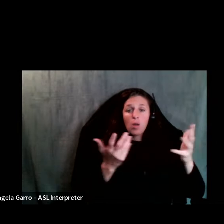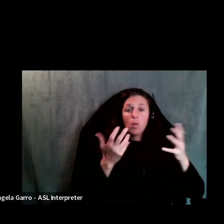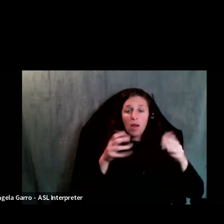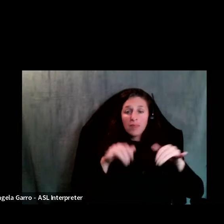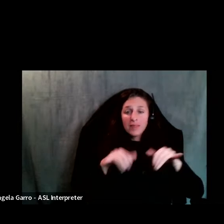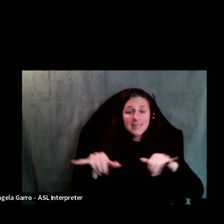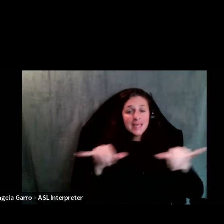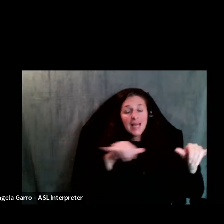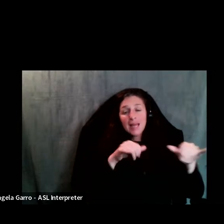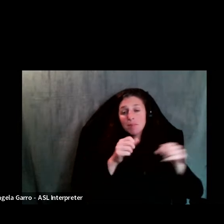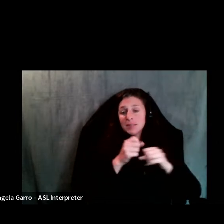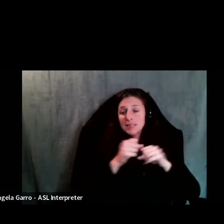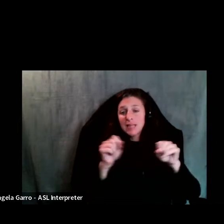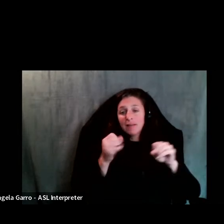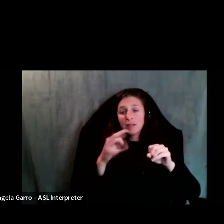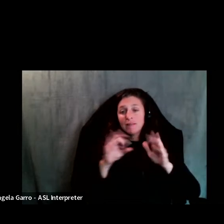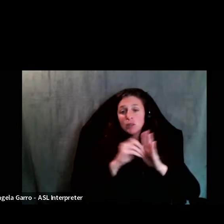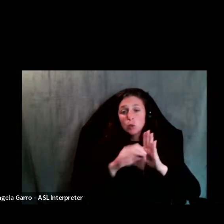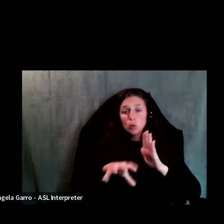safety of our students.